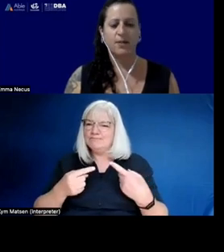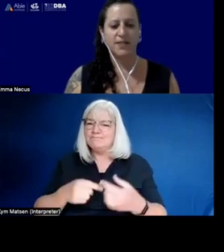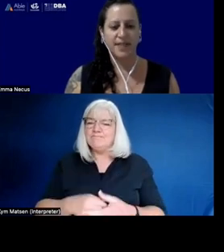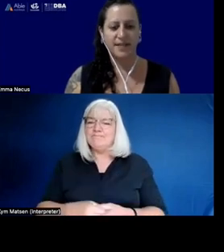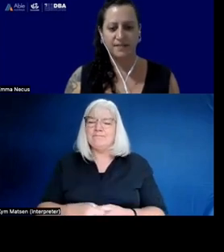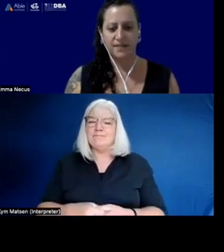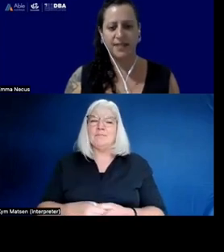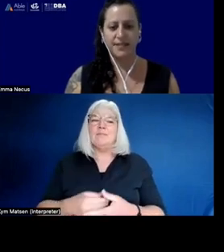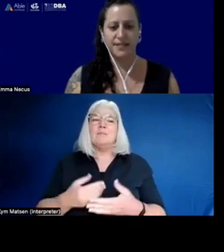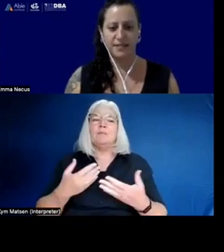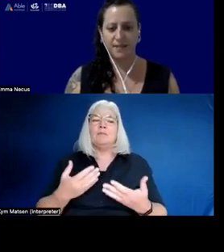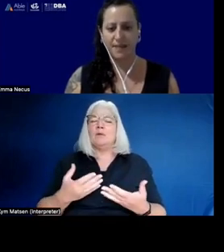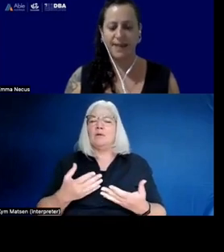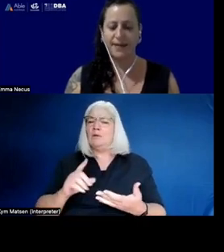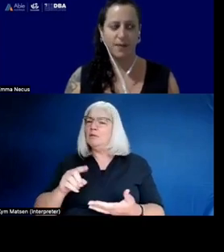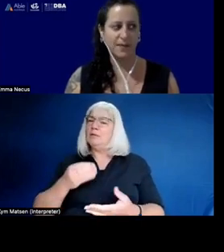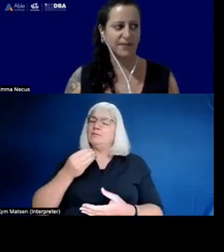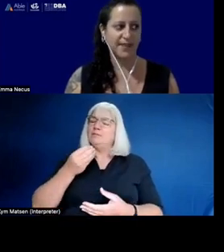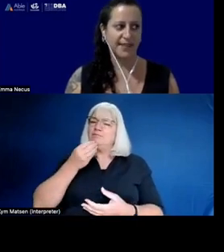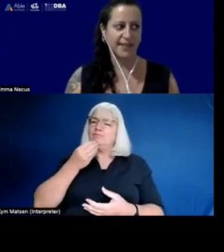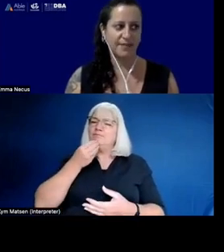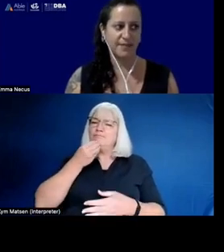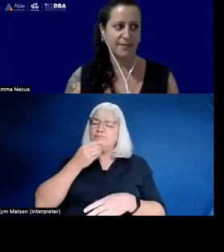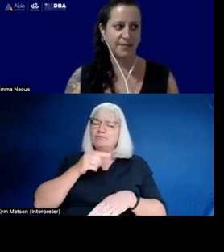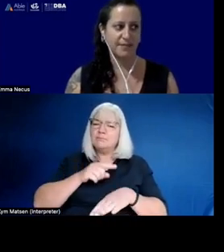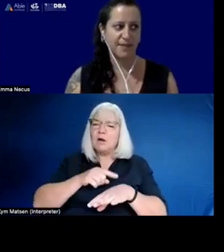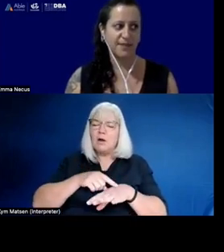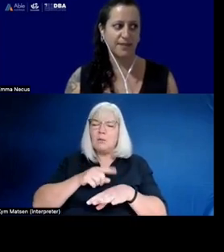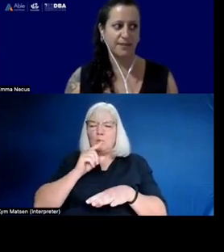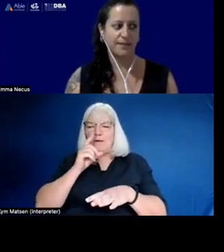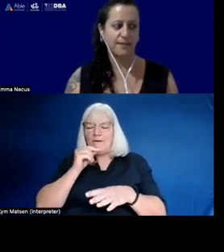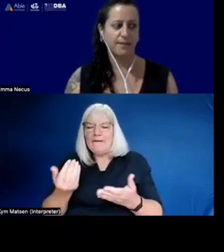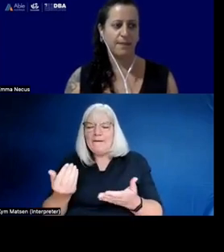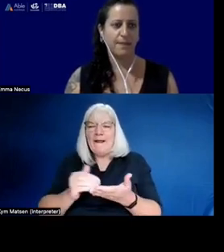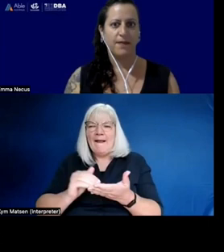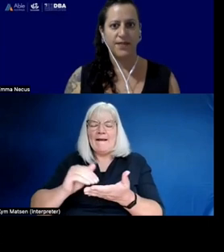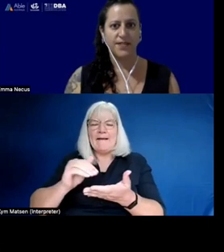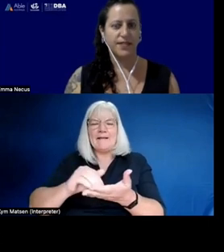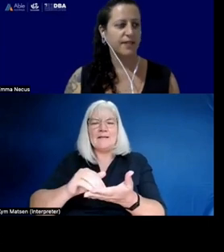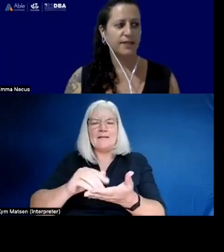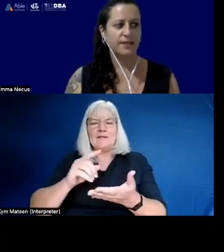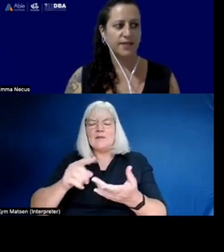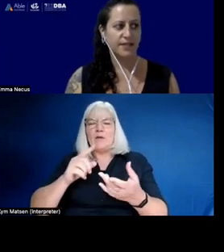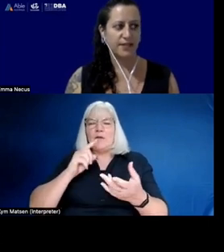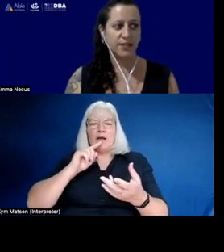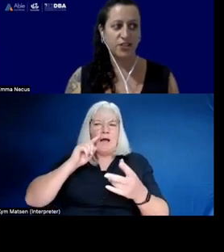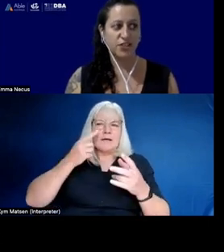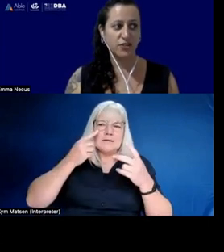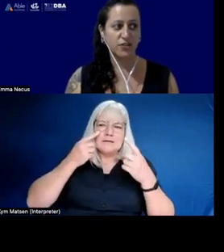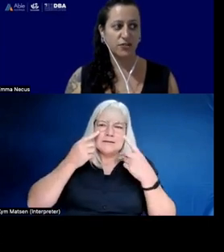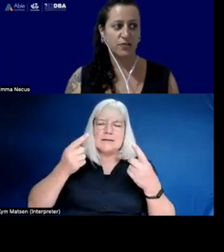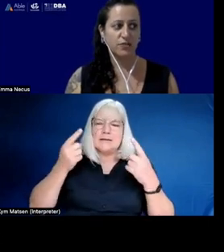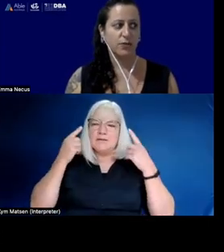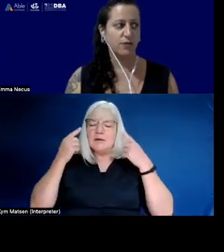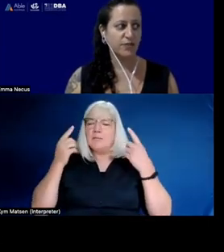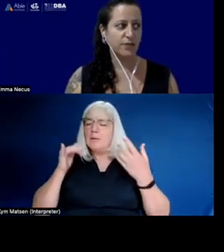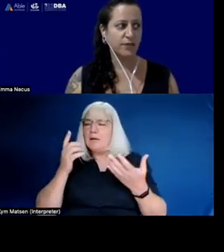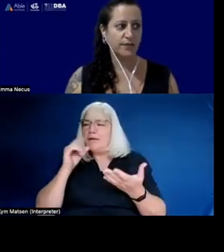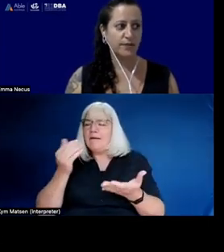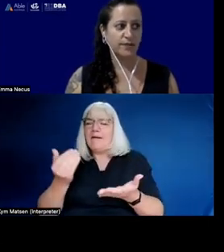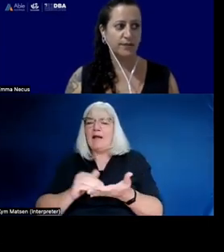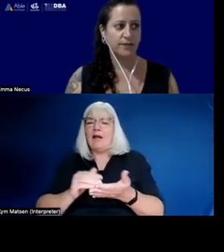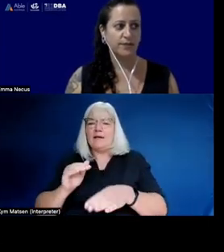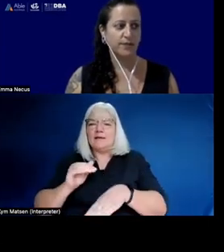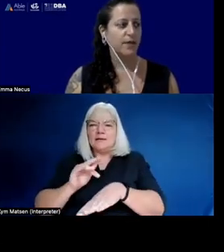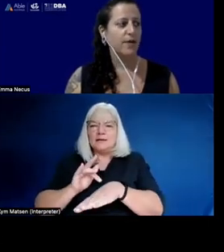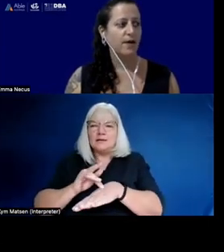that compensate for senses that maybe may not be providing that information? This can include things like touch cues or visual